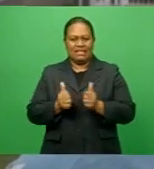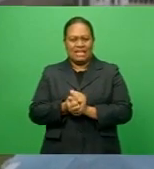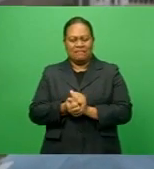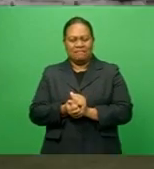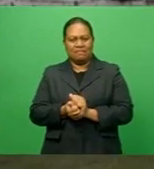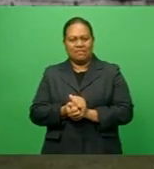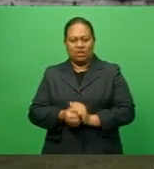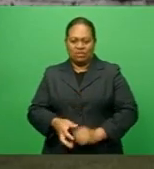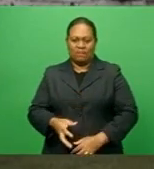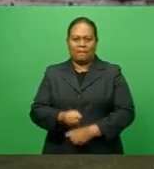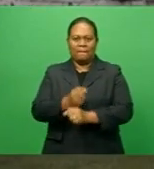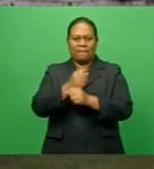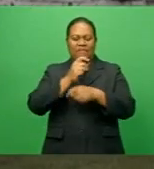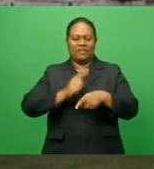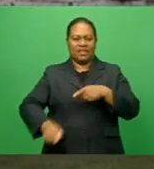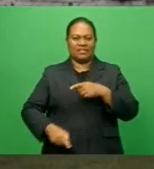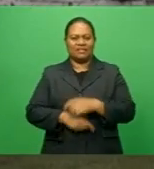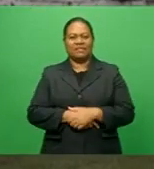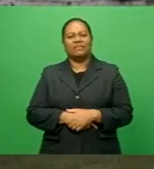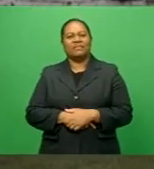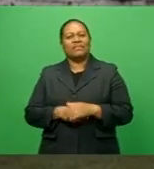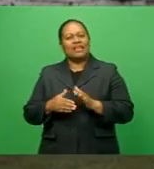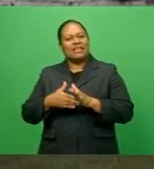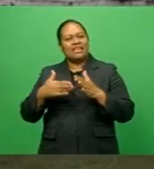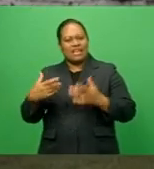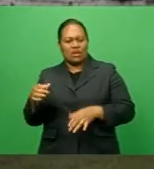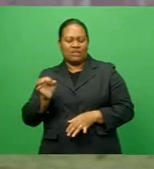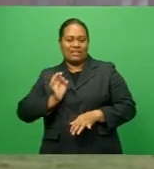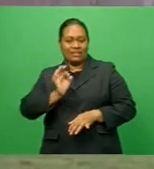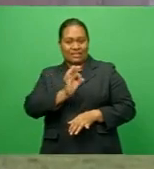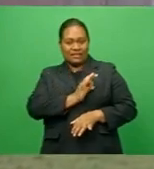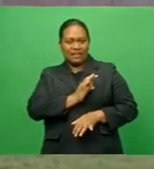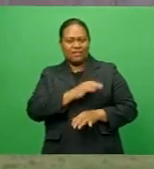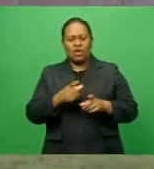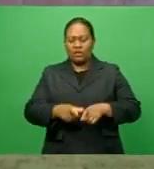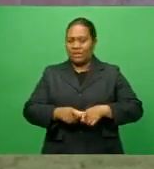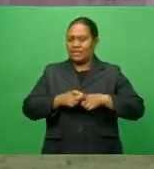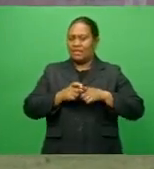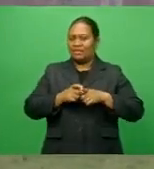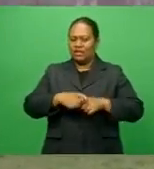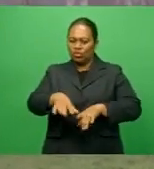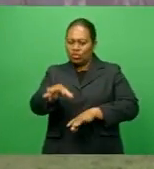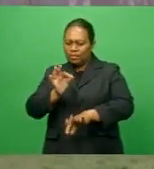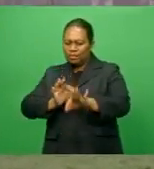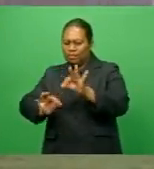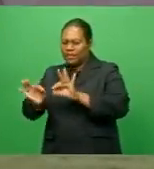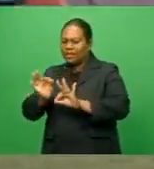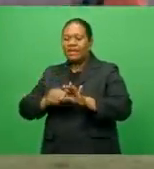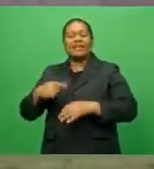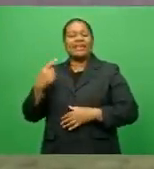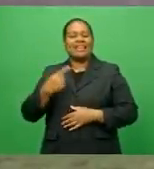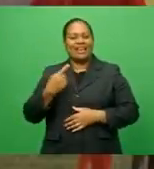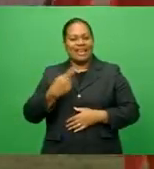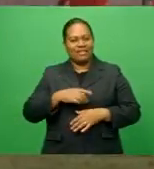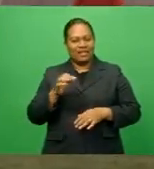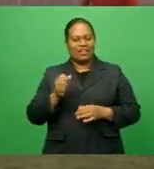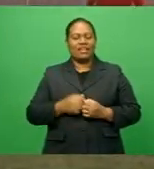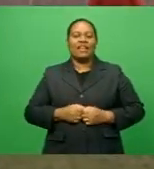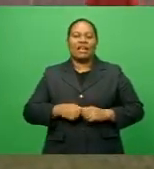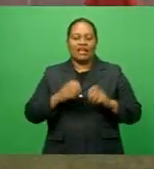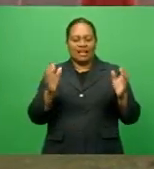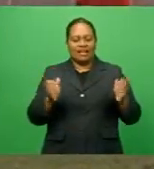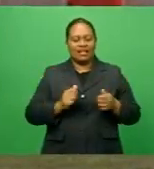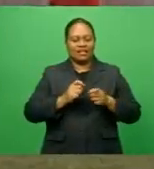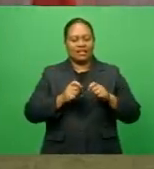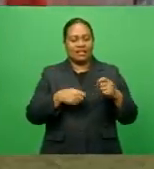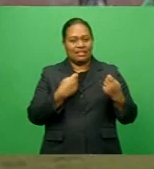would be faster. Lal admits the coaching staff will have a difficult task of picking the first 11 players to start the game against